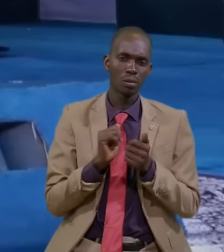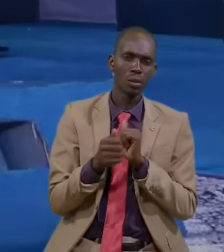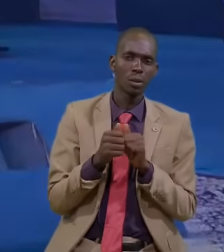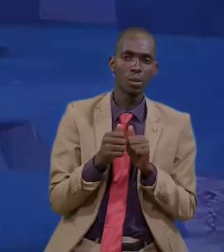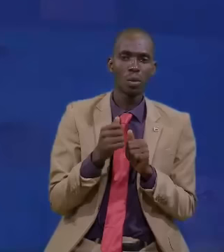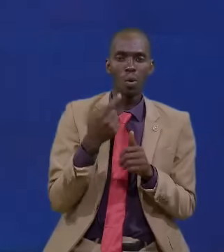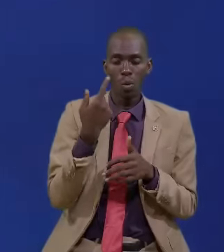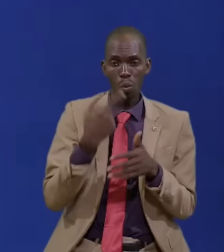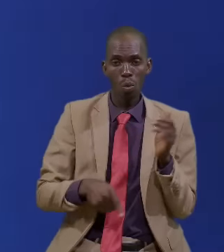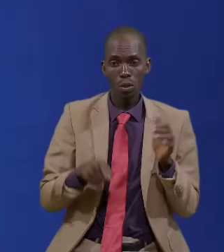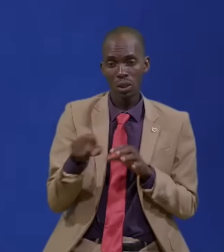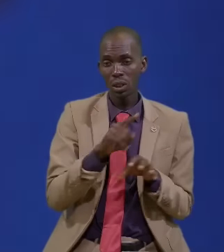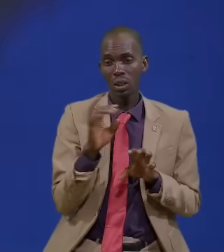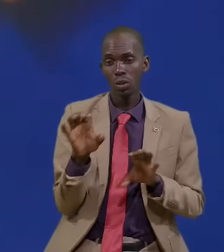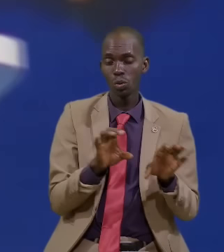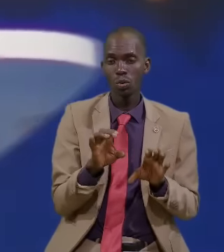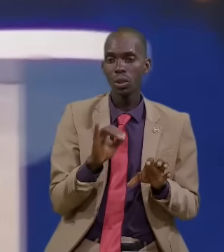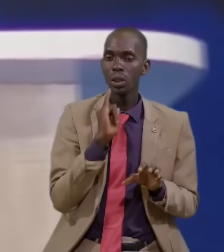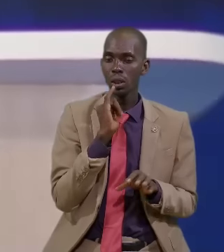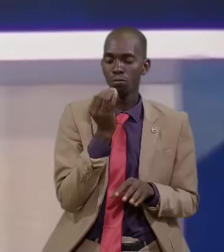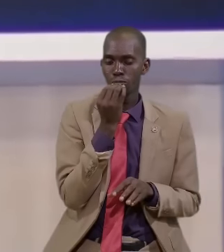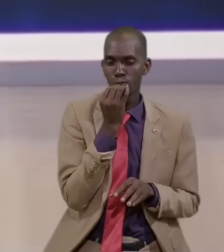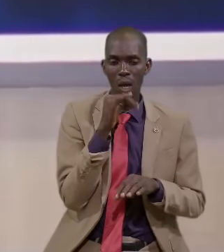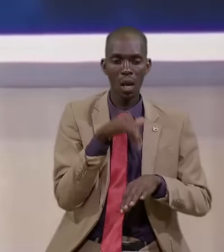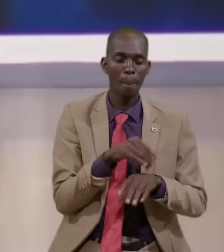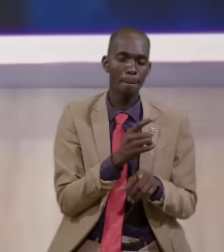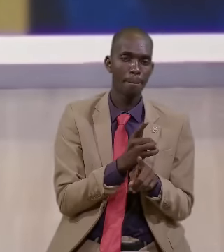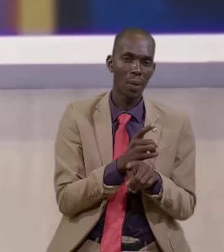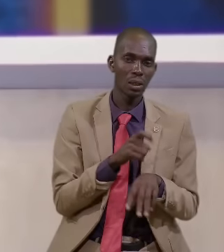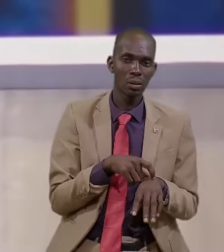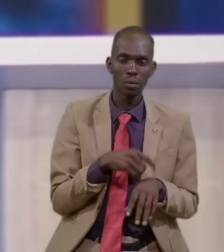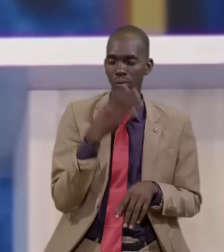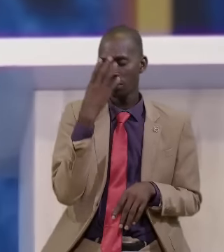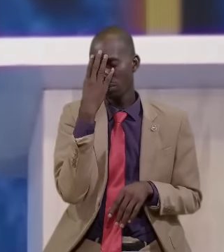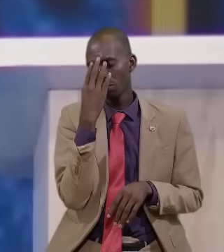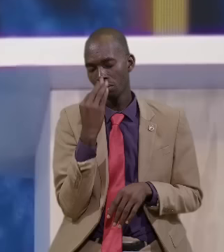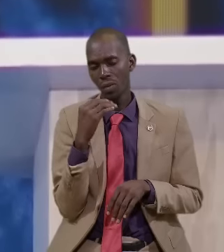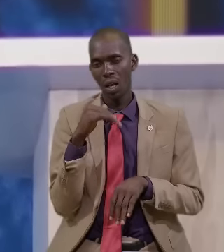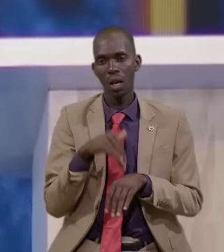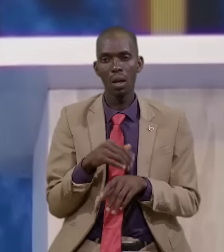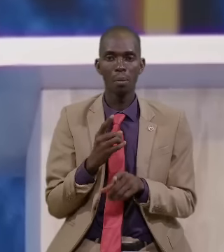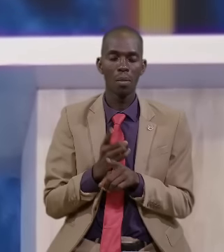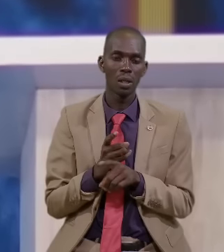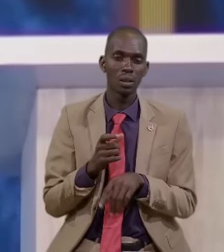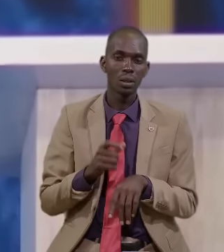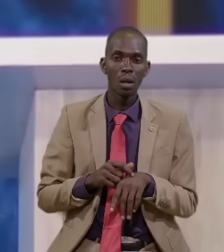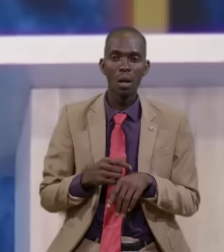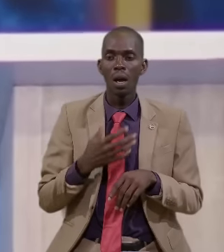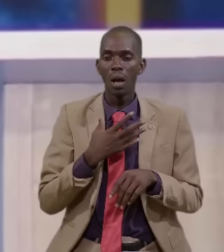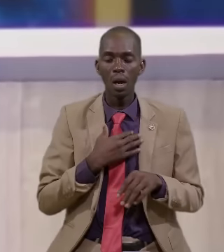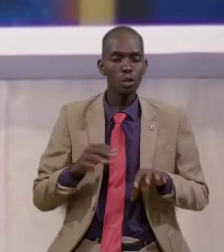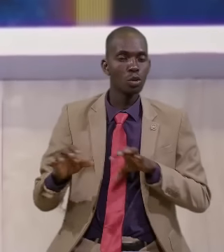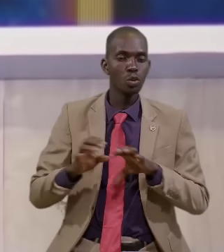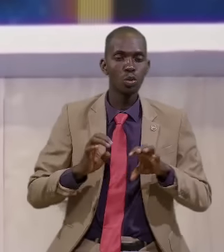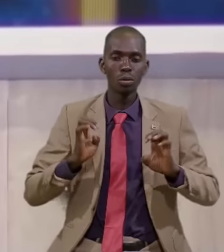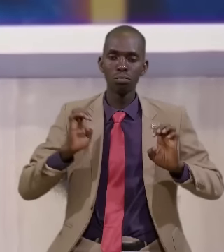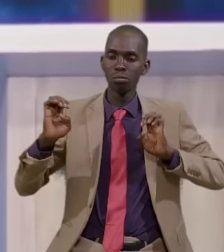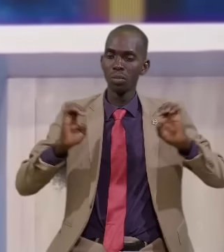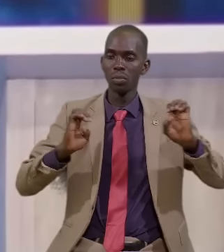the appropriate time. They sleep at the appropriate time. They exercise at the